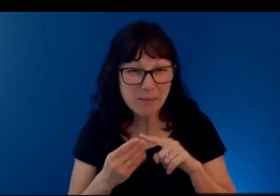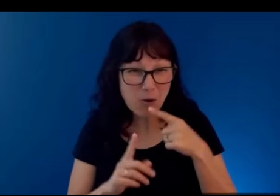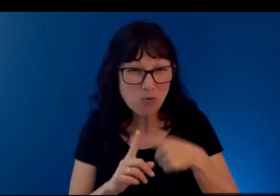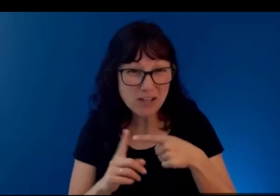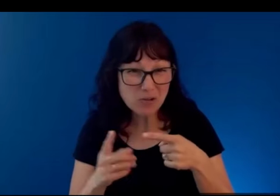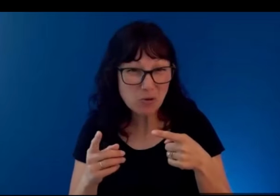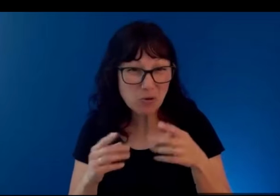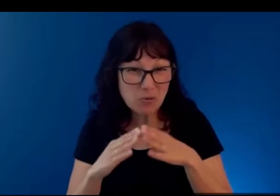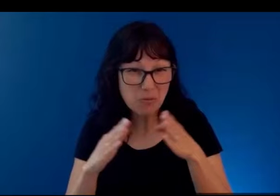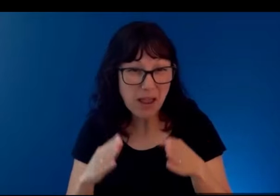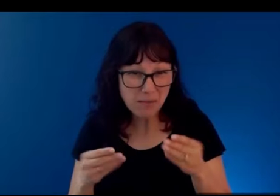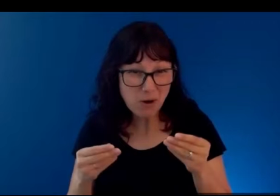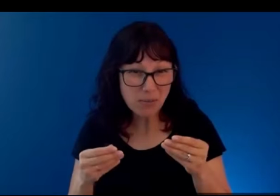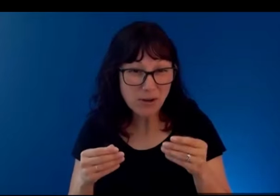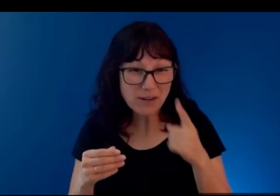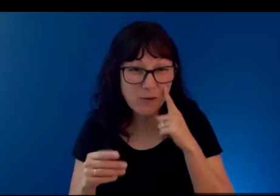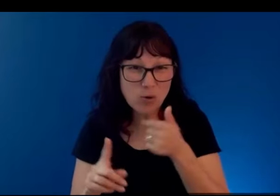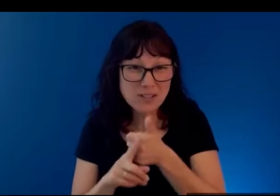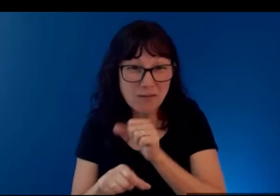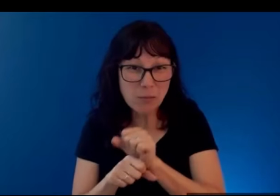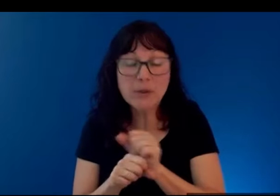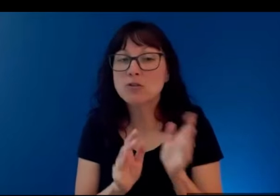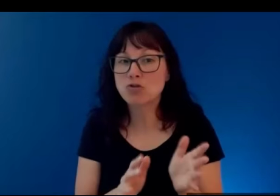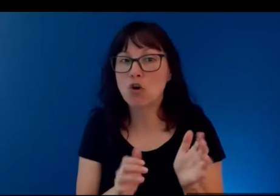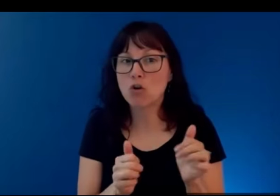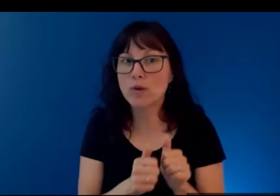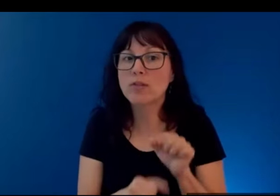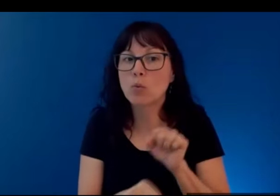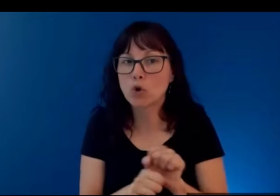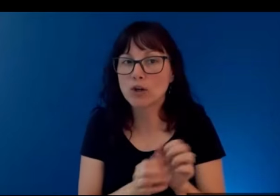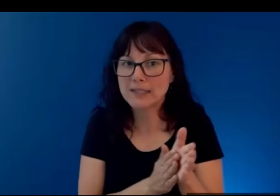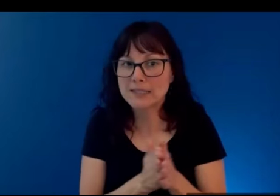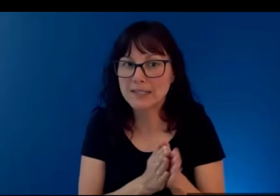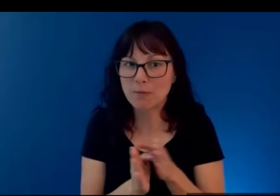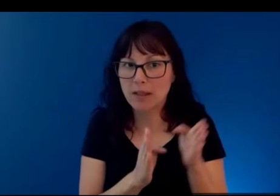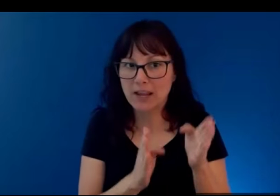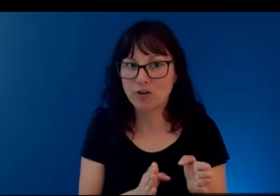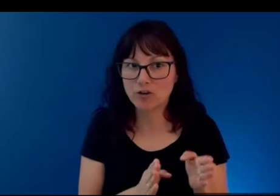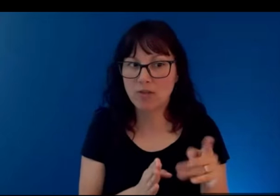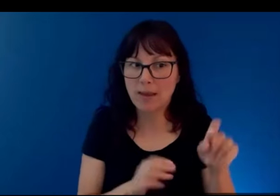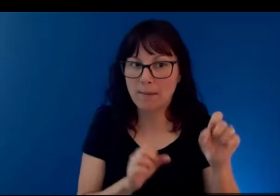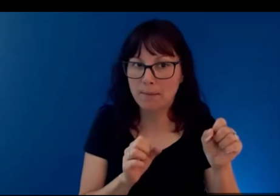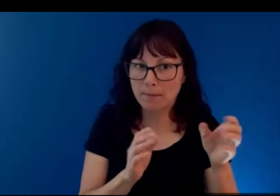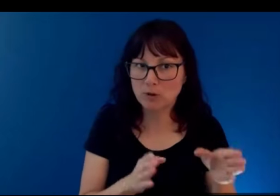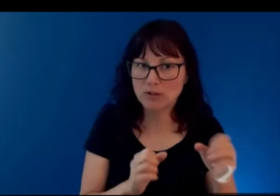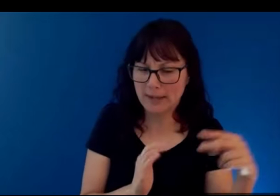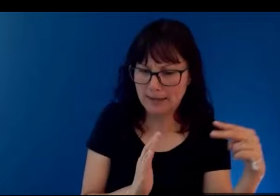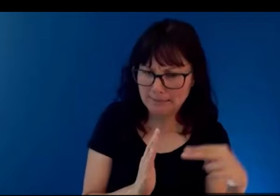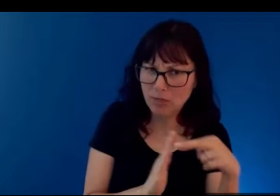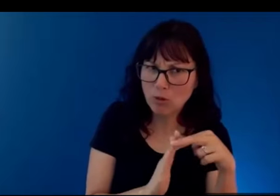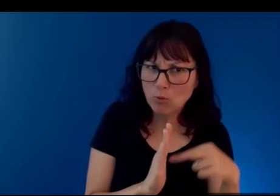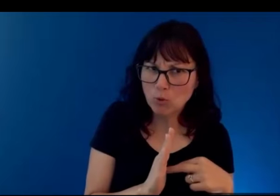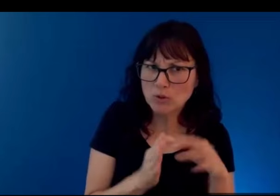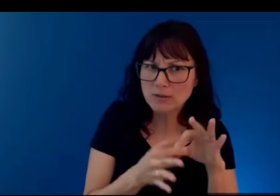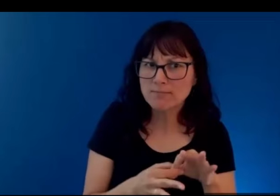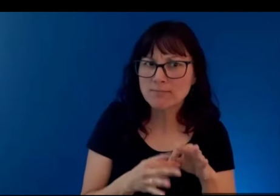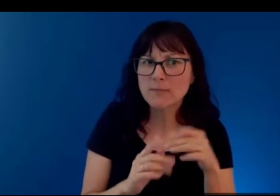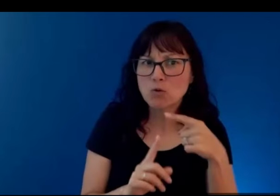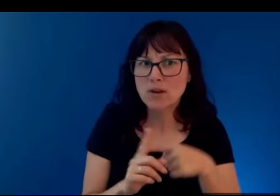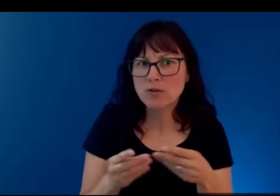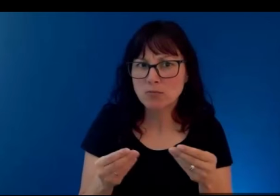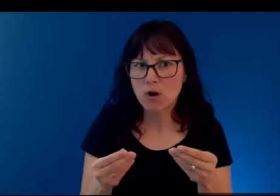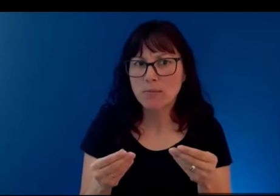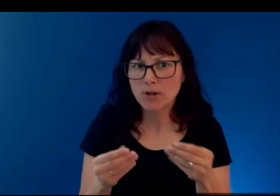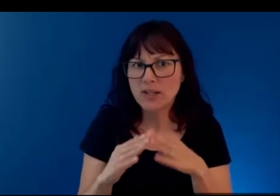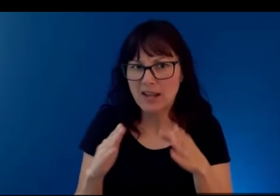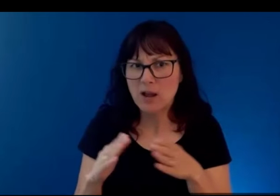their self-employment, that they talk with a work incentive planner who can look at those rules around rental property and help